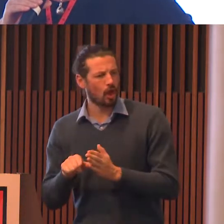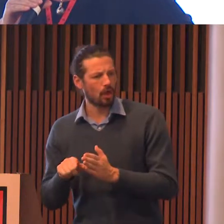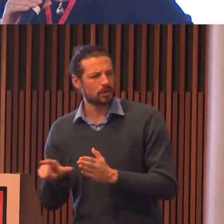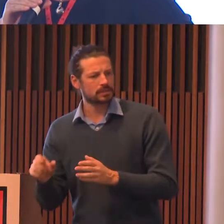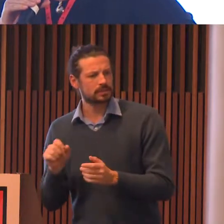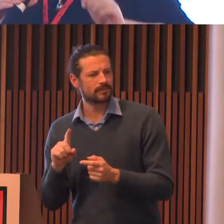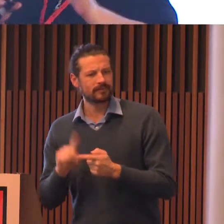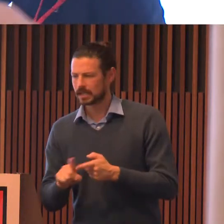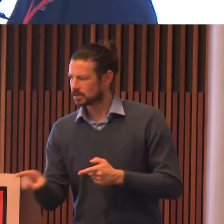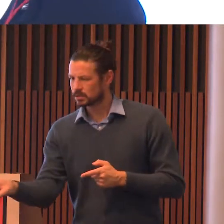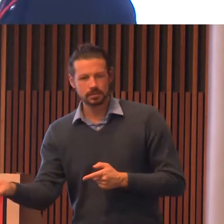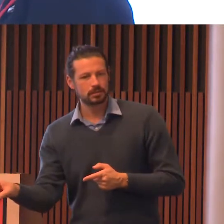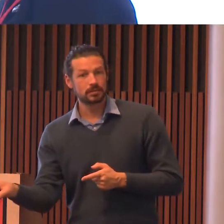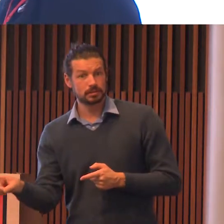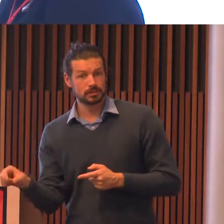either.